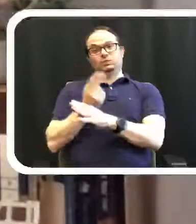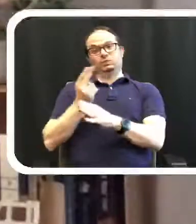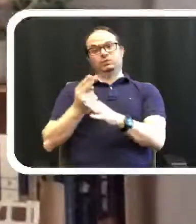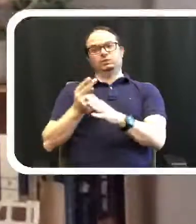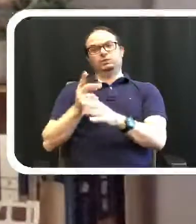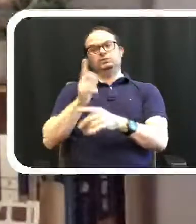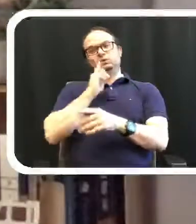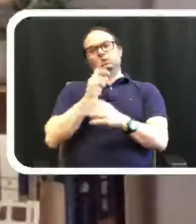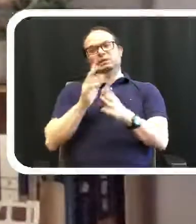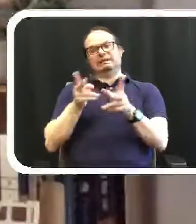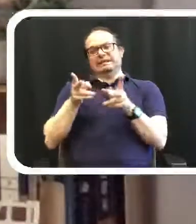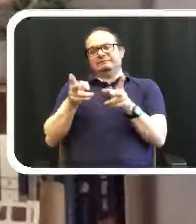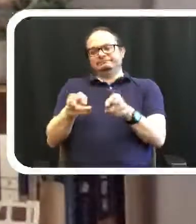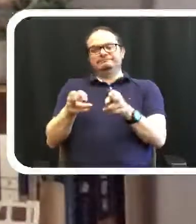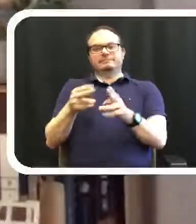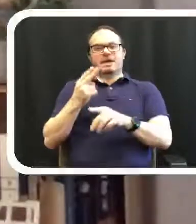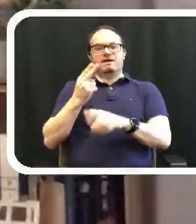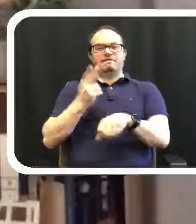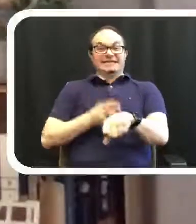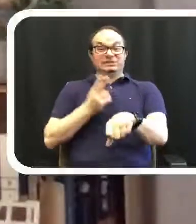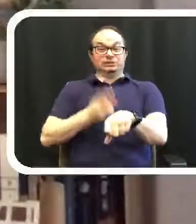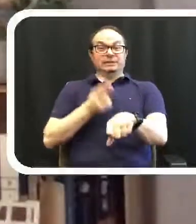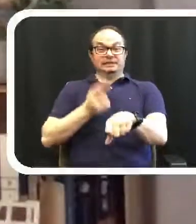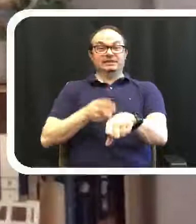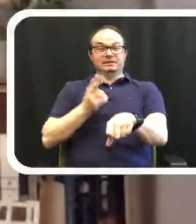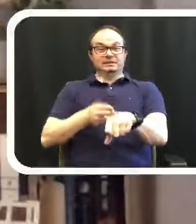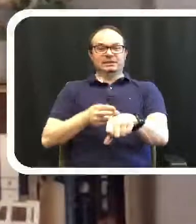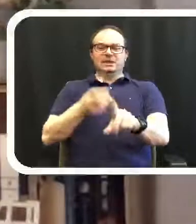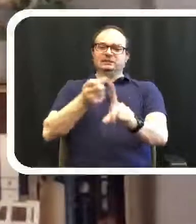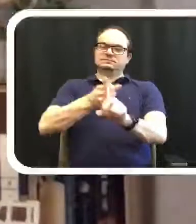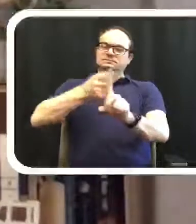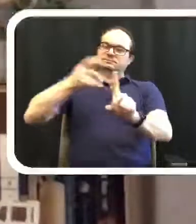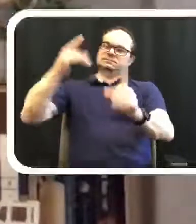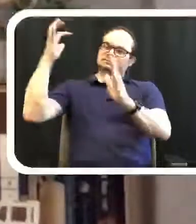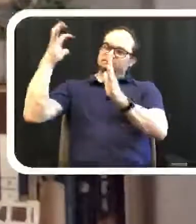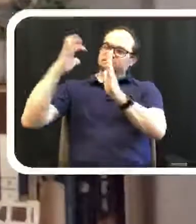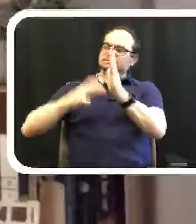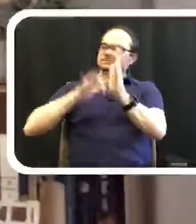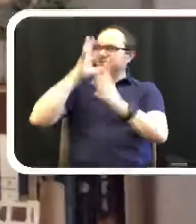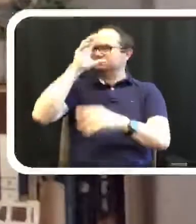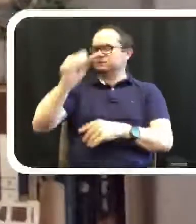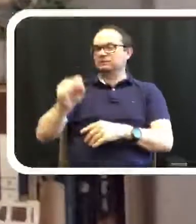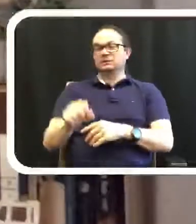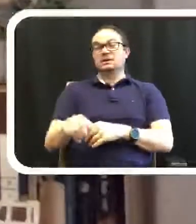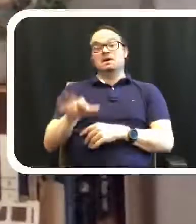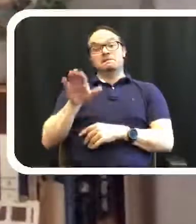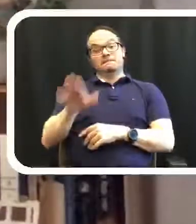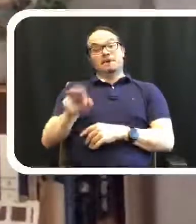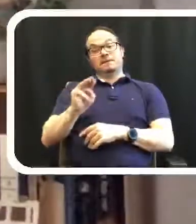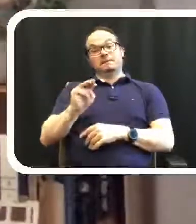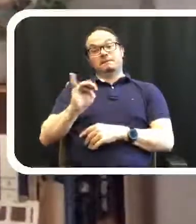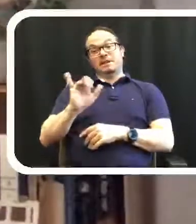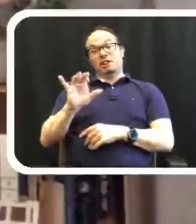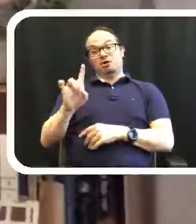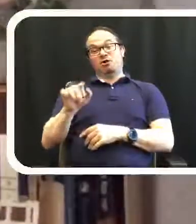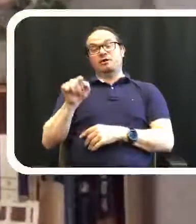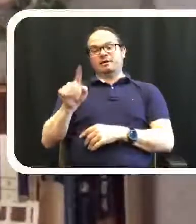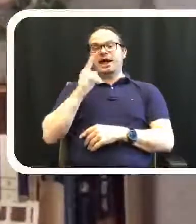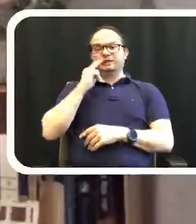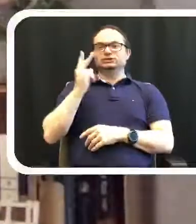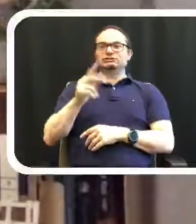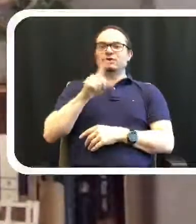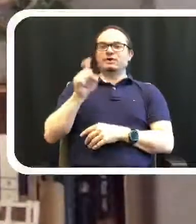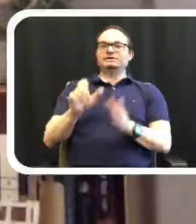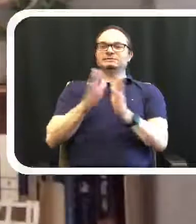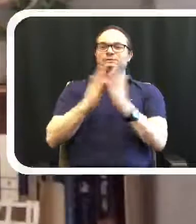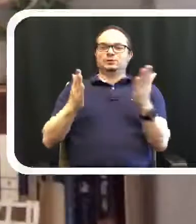very small snippets of history and just make them so fascinating. But Candace Millard, I actually saw at the Texas Book